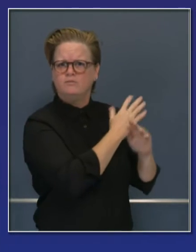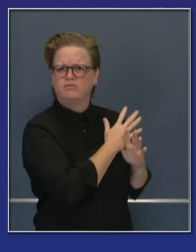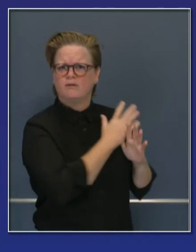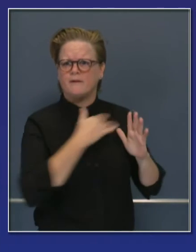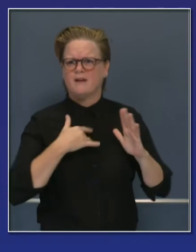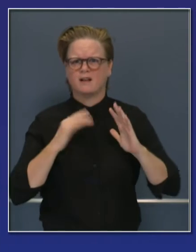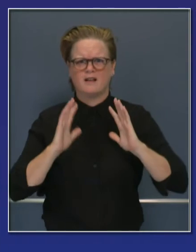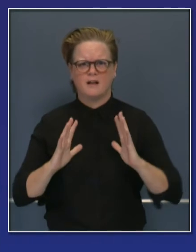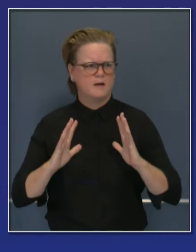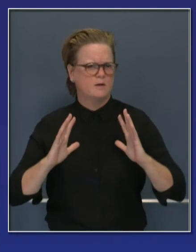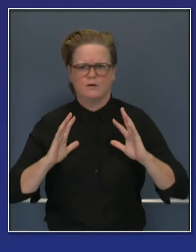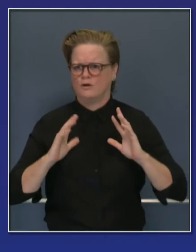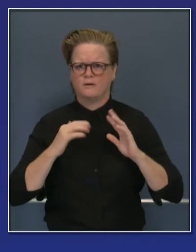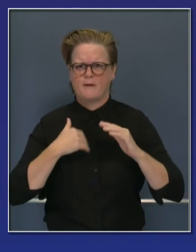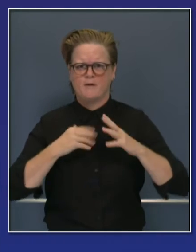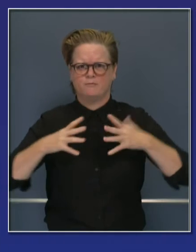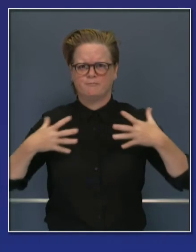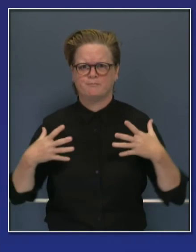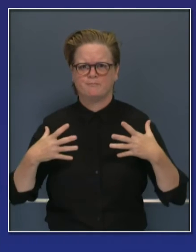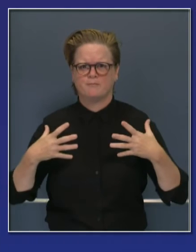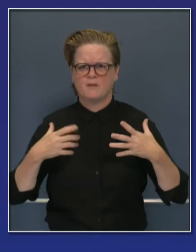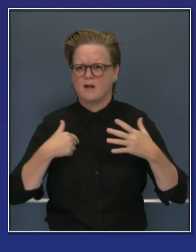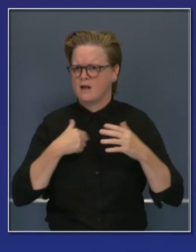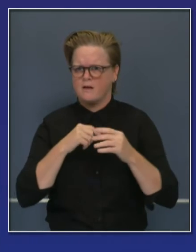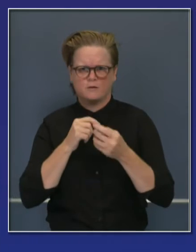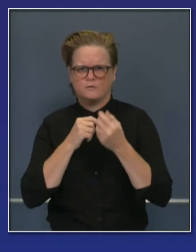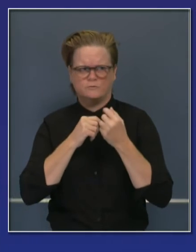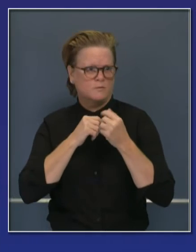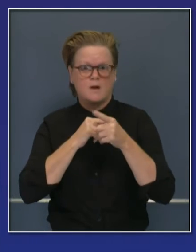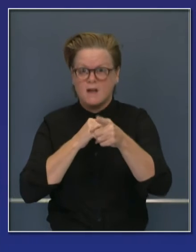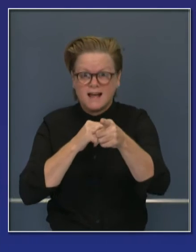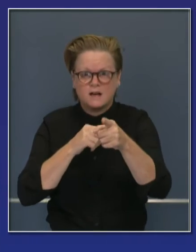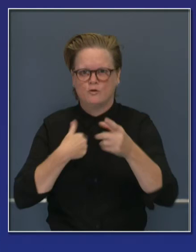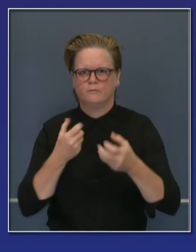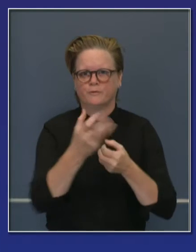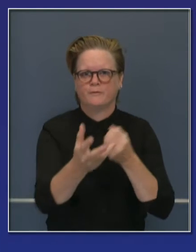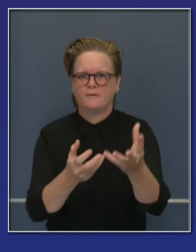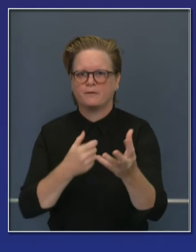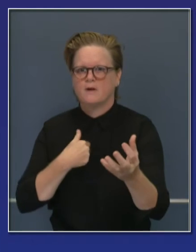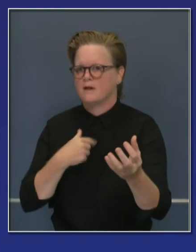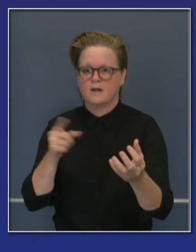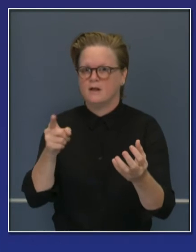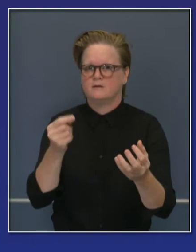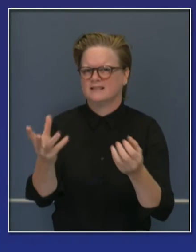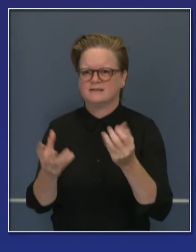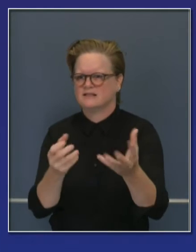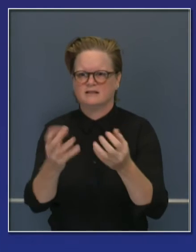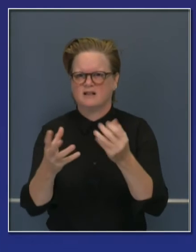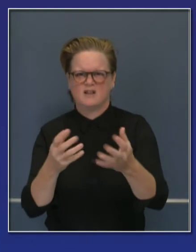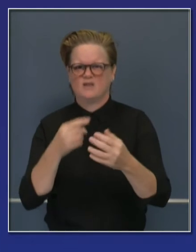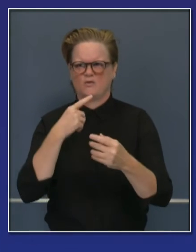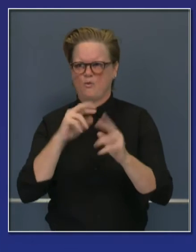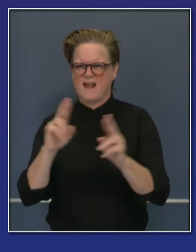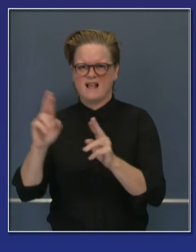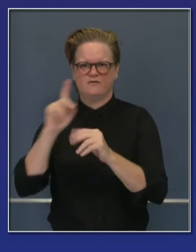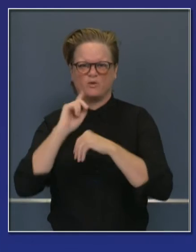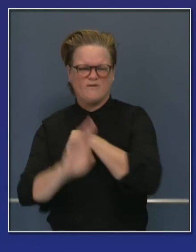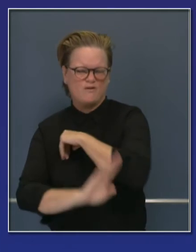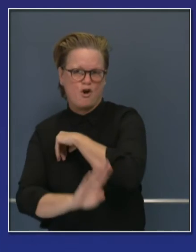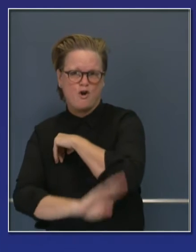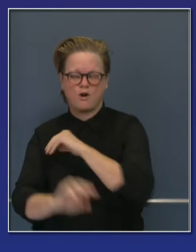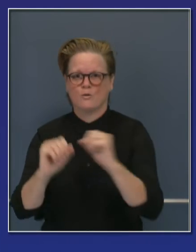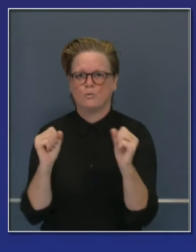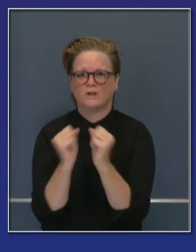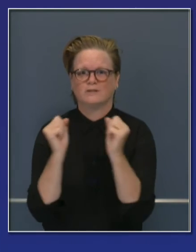now prepare to move into the winter months. We, as I noted a moment ago, have done a number of things over the last few